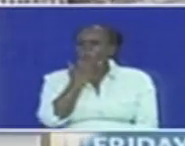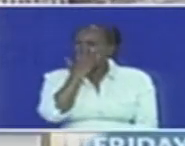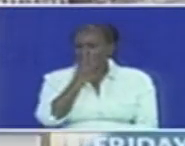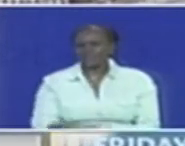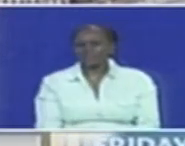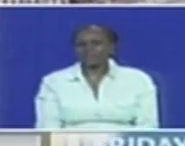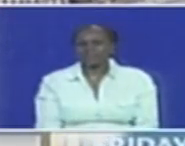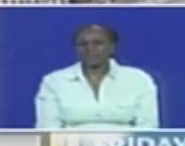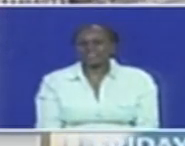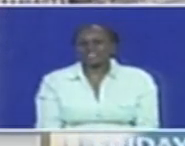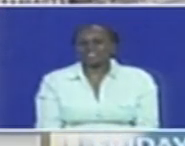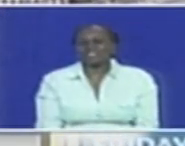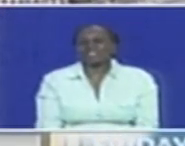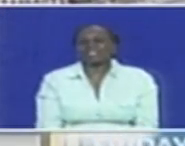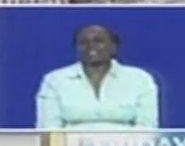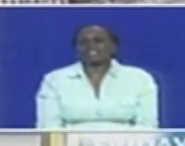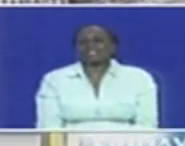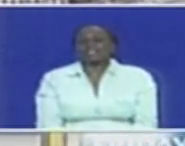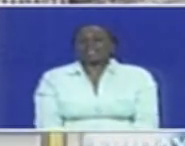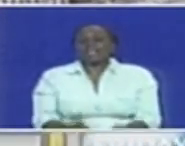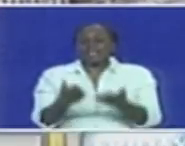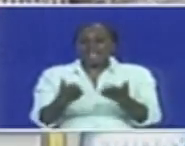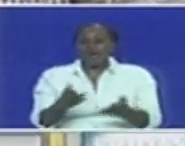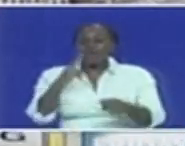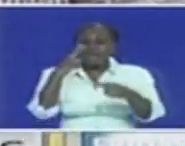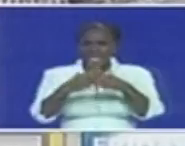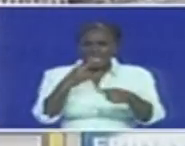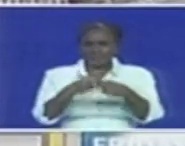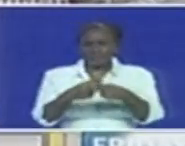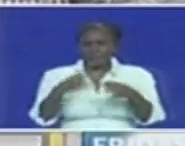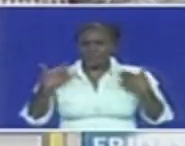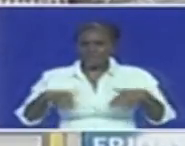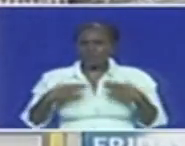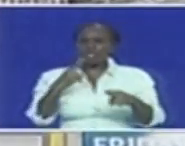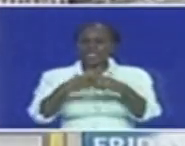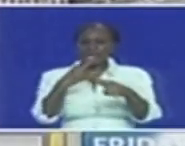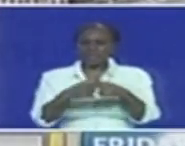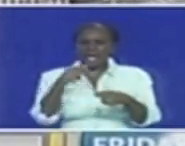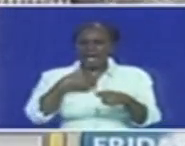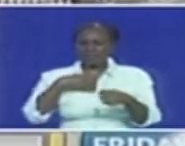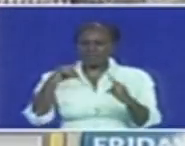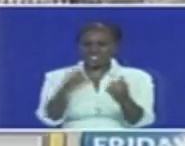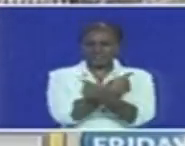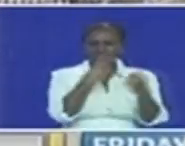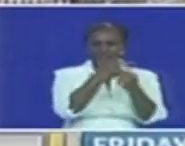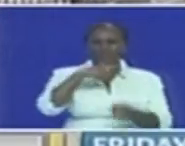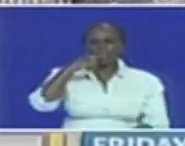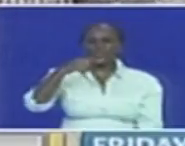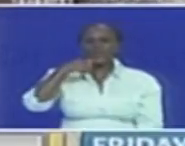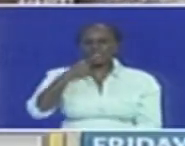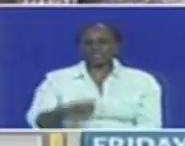right, a vase of flowers. All right, let's move on to some names, people's names actually, that, you know, have varied